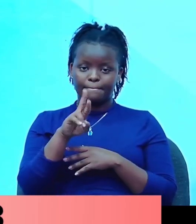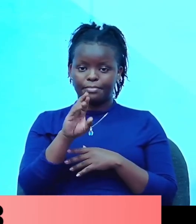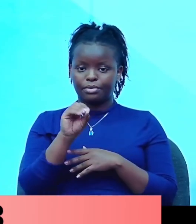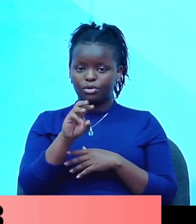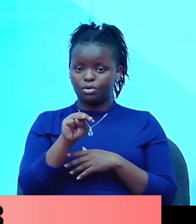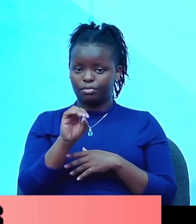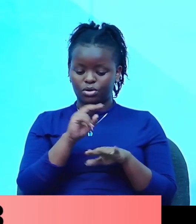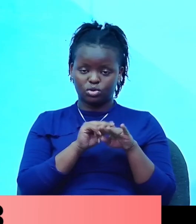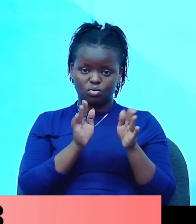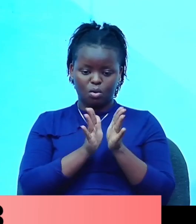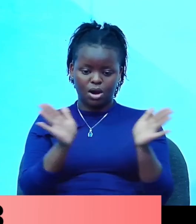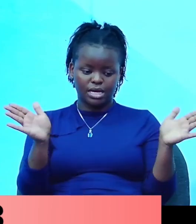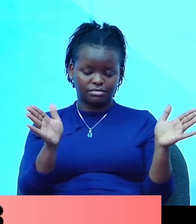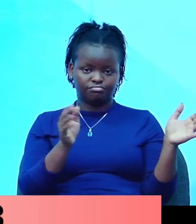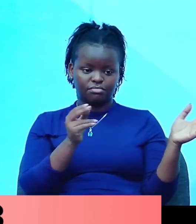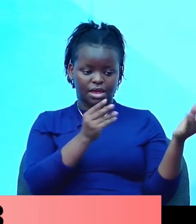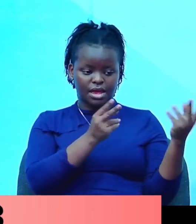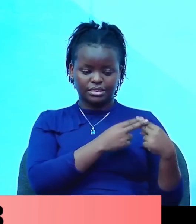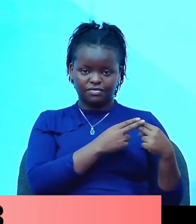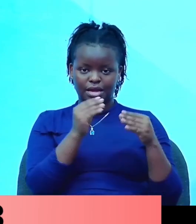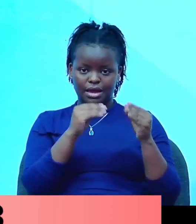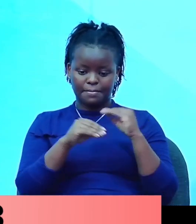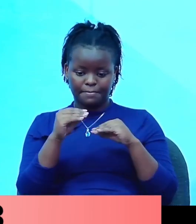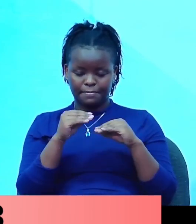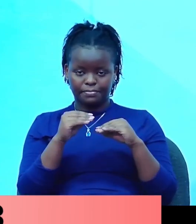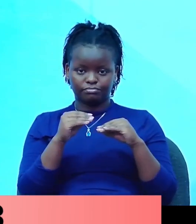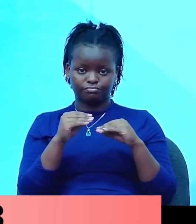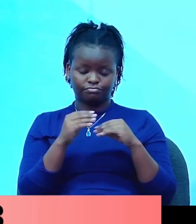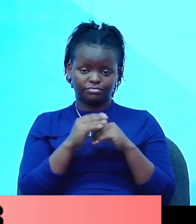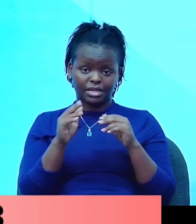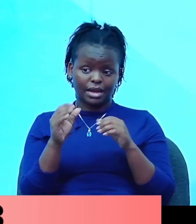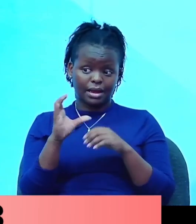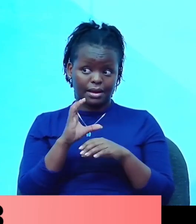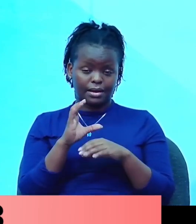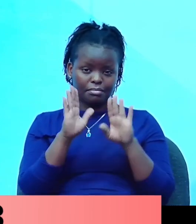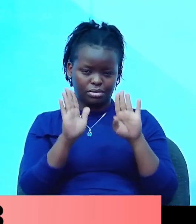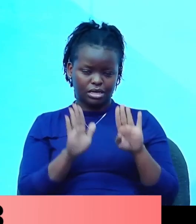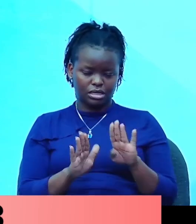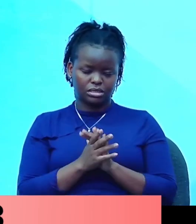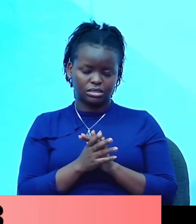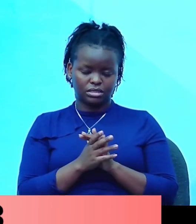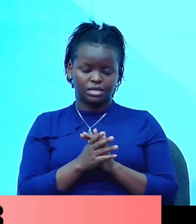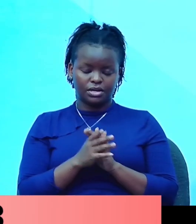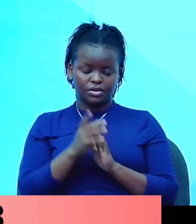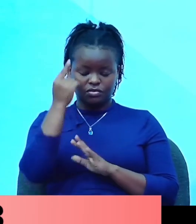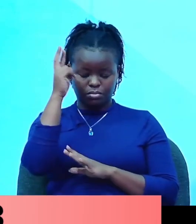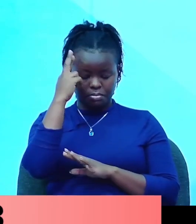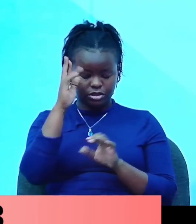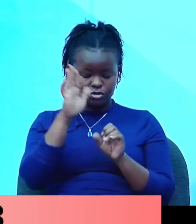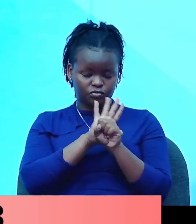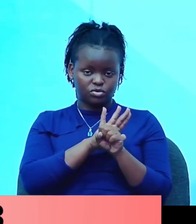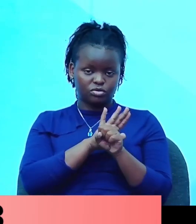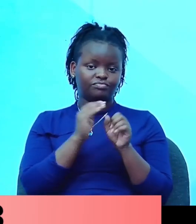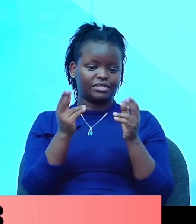aimed at rewarding loyal customers while strengthening a culture of purposeful saving. Sindio? Yes.